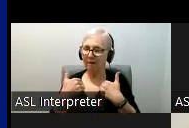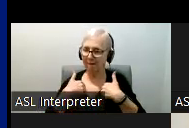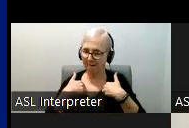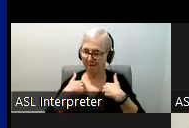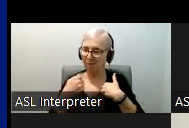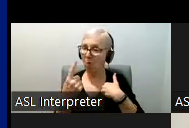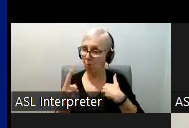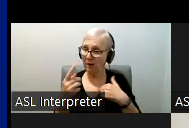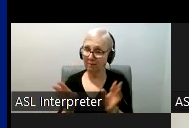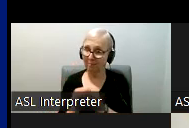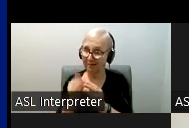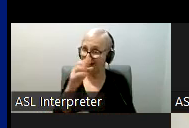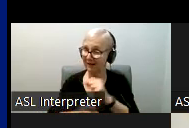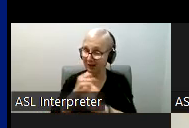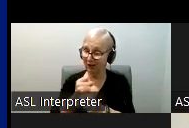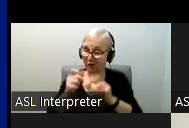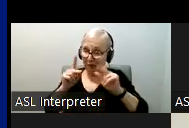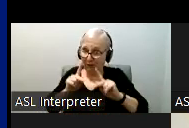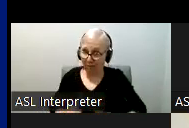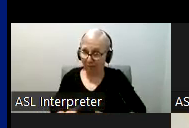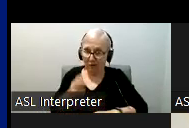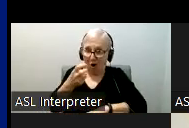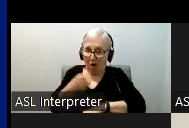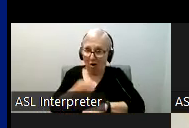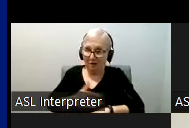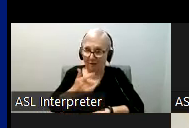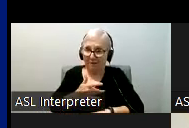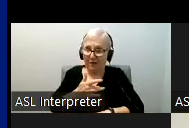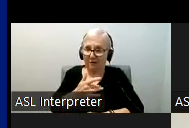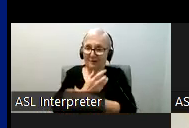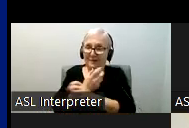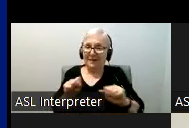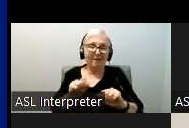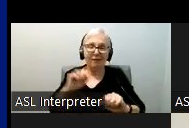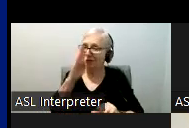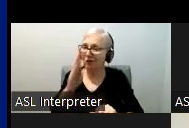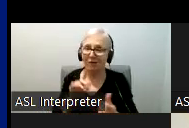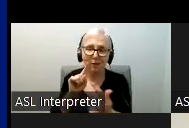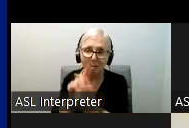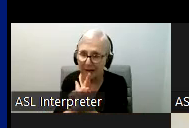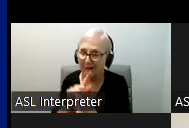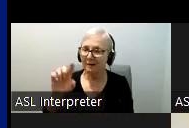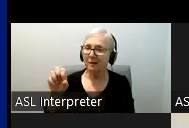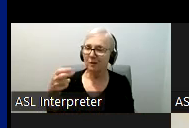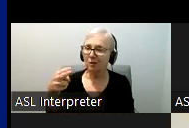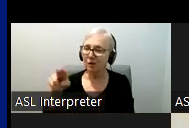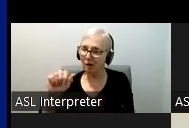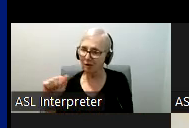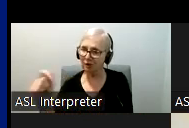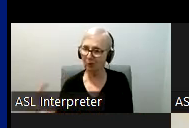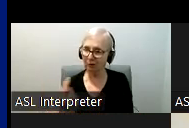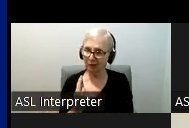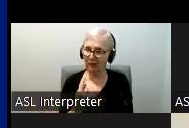person. It's really hard to connect and feel safe if you haven't met. Like, Tasha, you're a good example. When you came in to do these